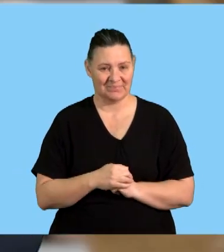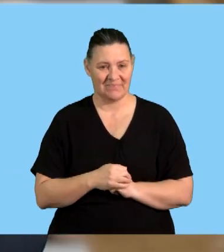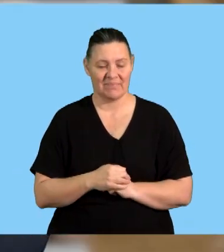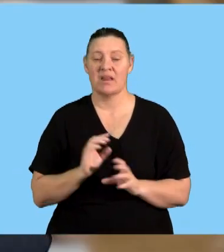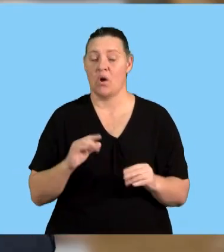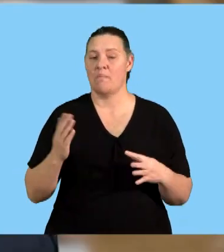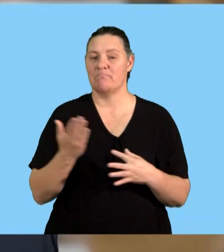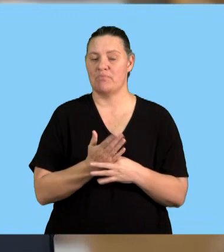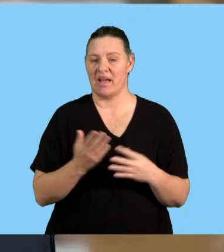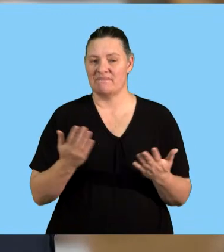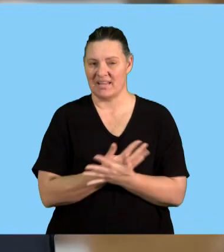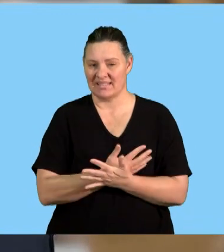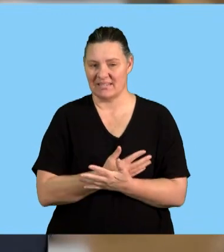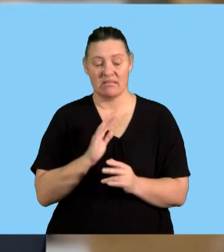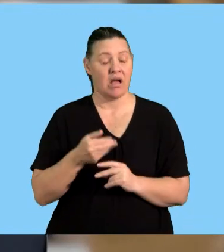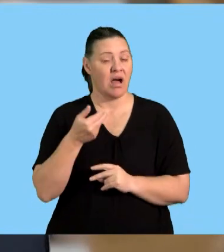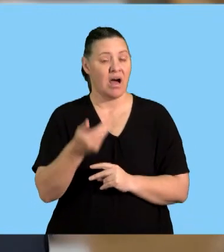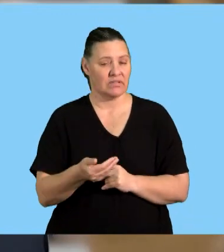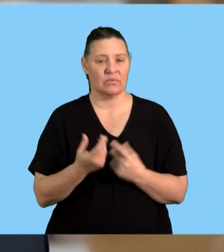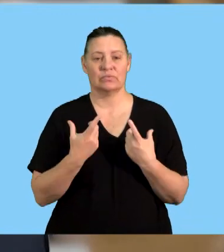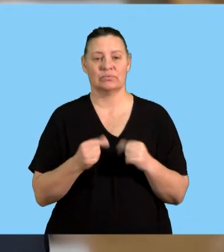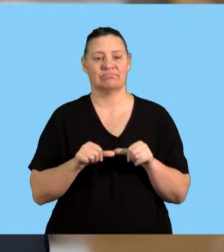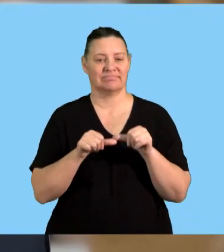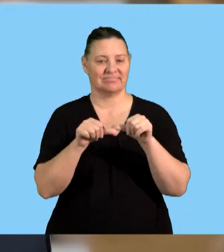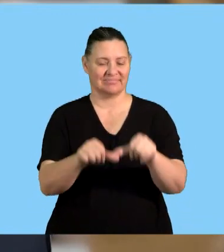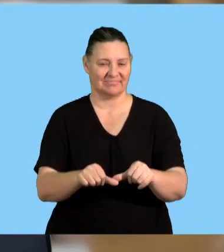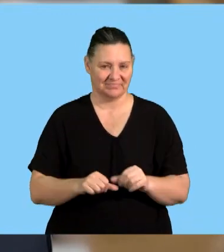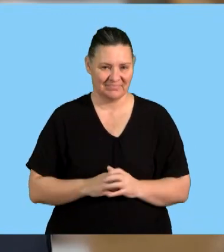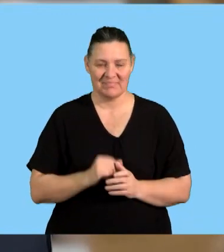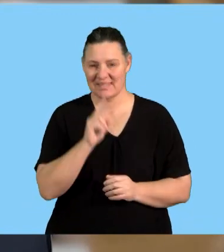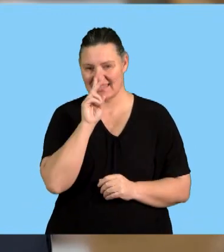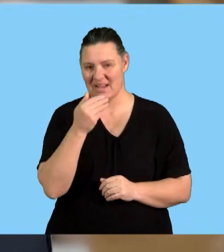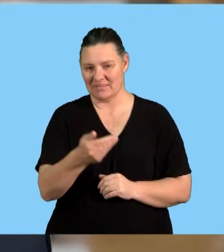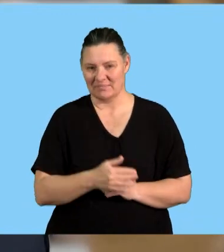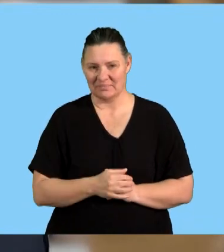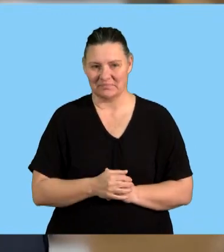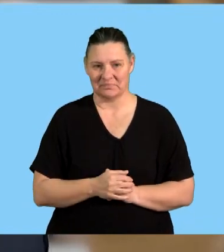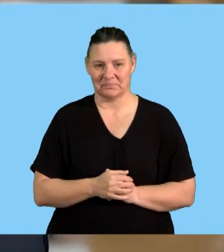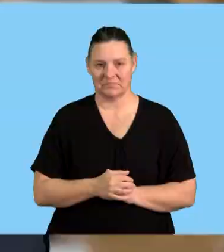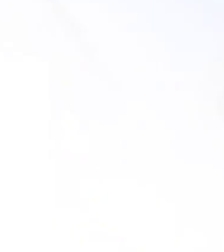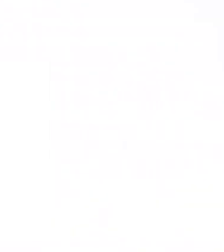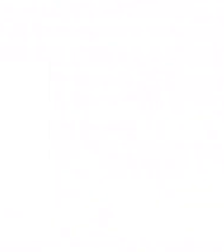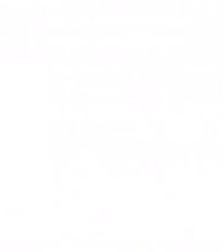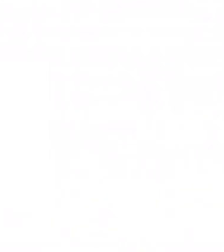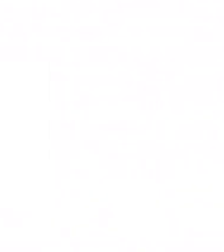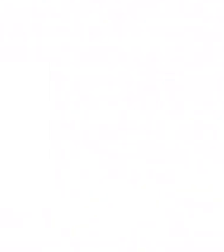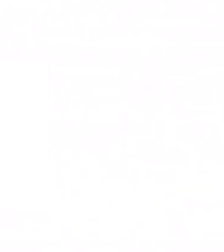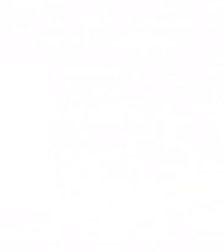take a quick advert break. After the break, we'll continue with our lesson. See you after the break.